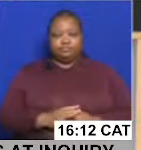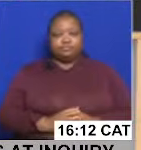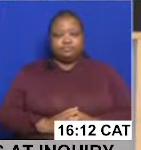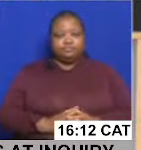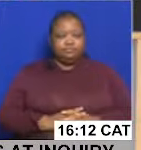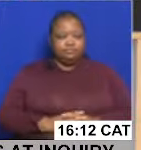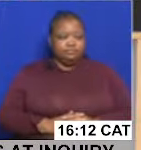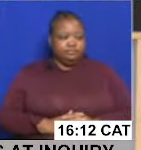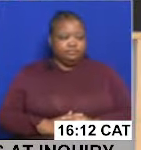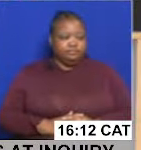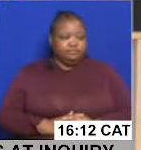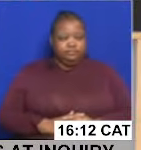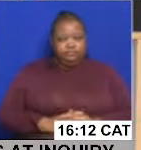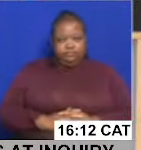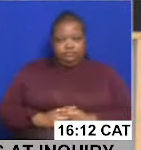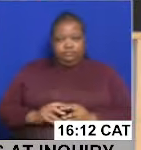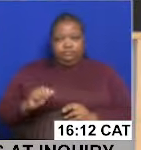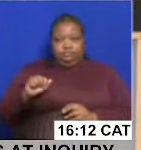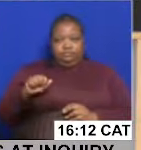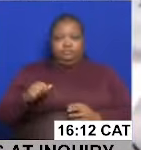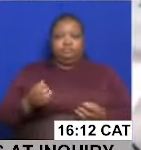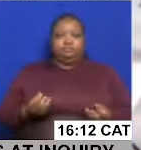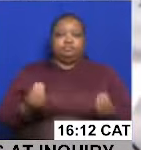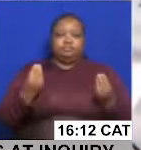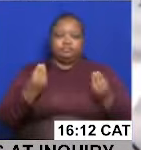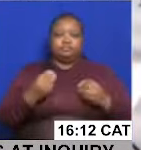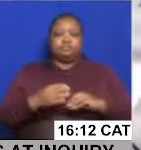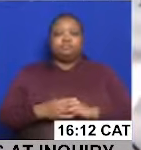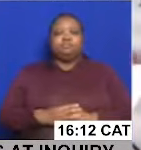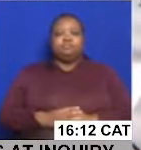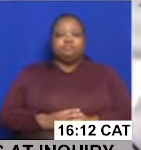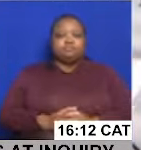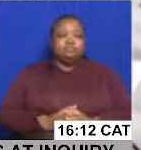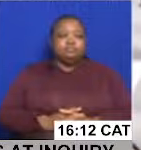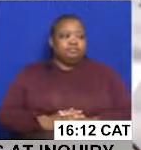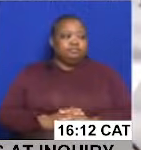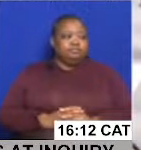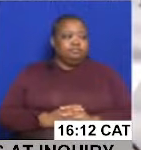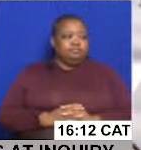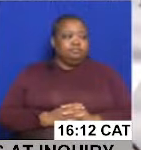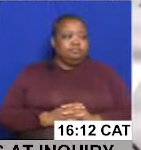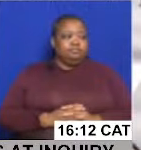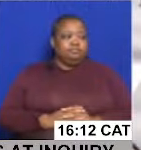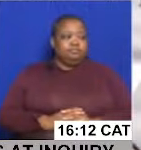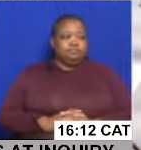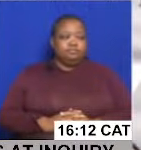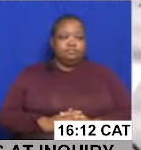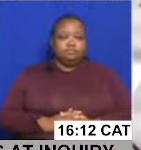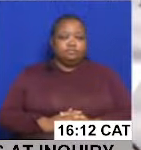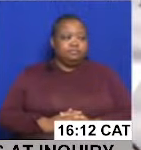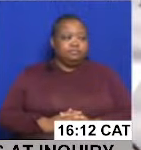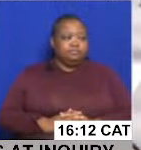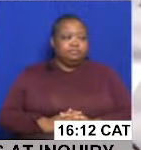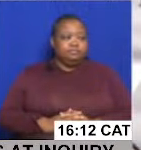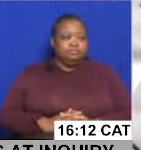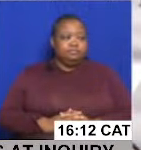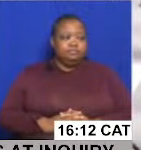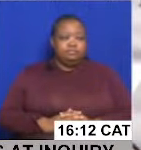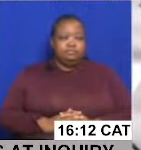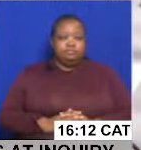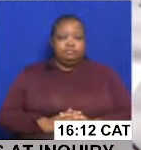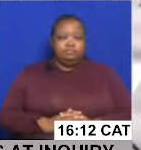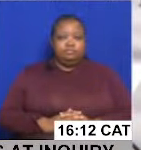Yes, I've got it, Commissioner. This would, is a letter